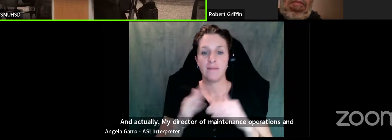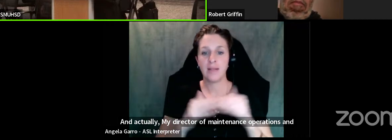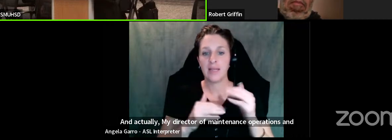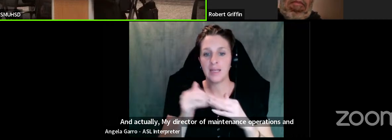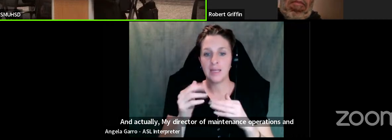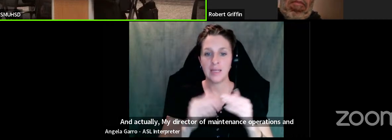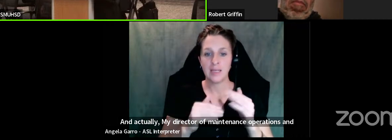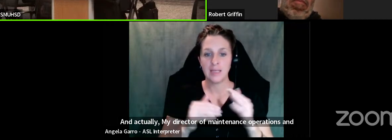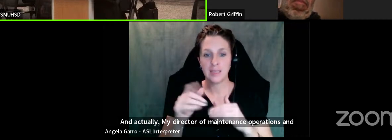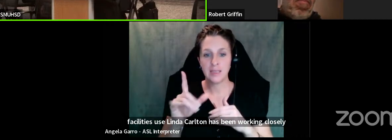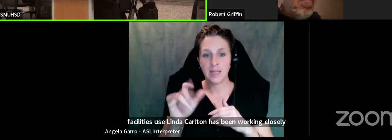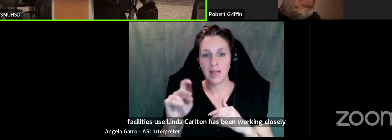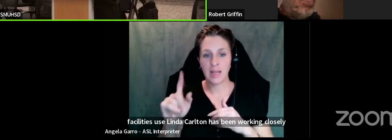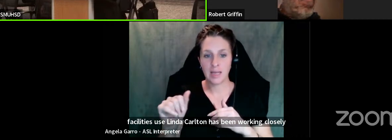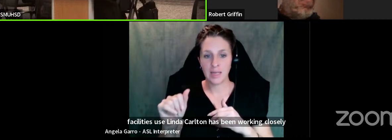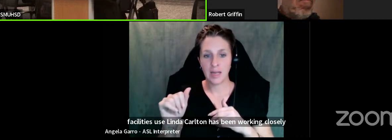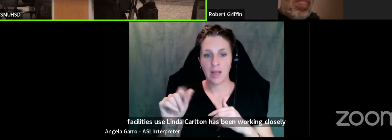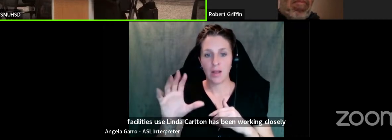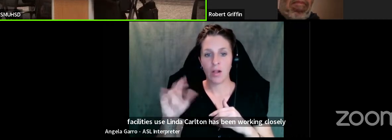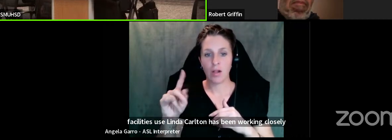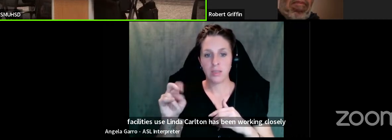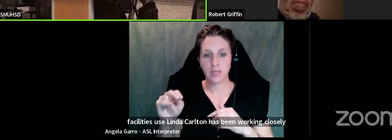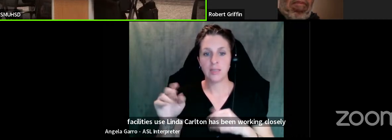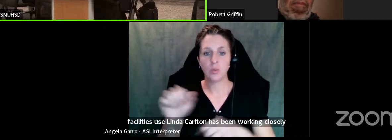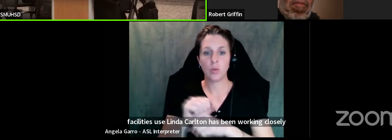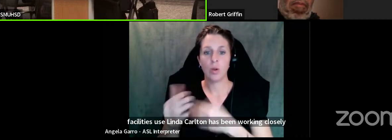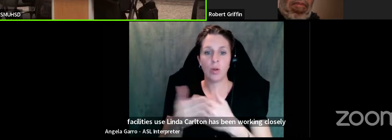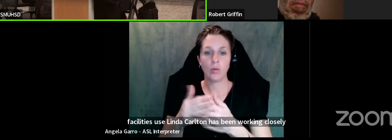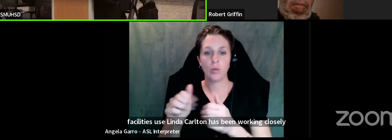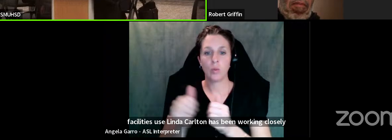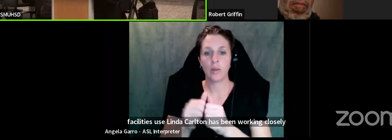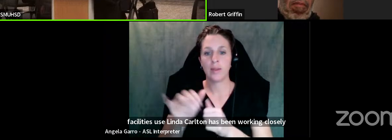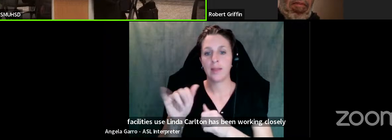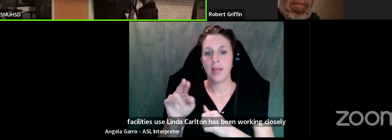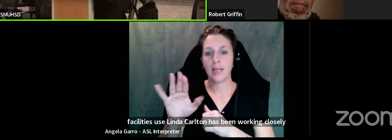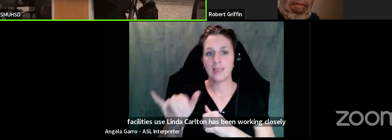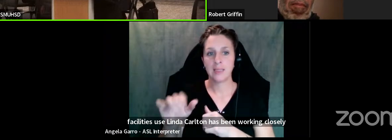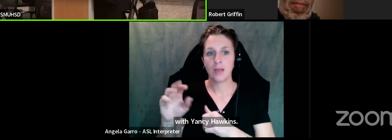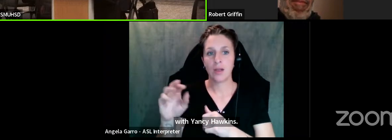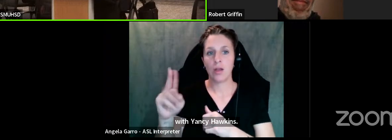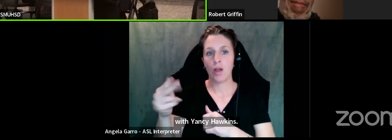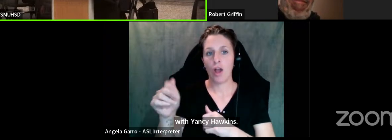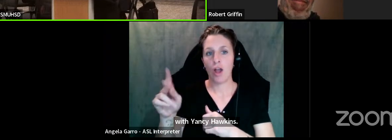closely with Yancy Hawkins, who usually sits there,